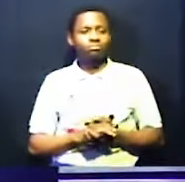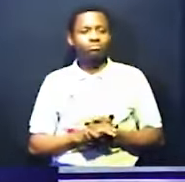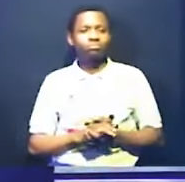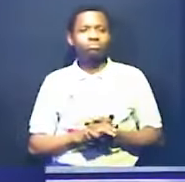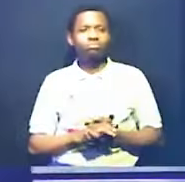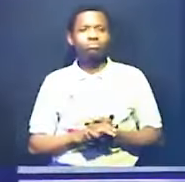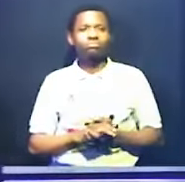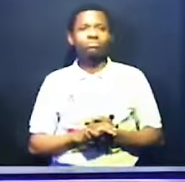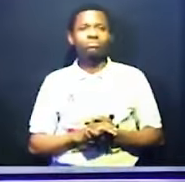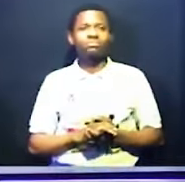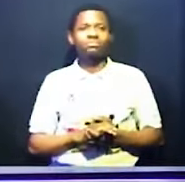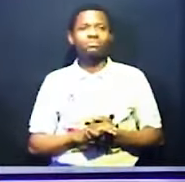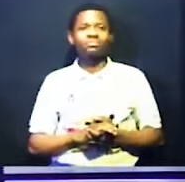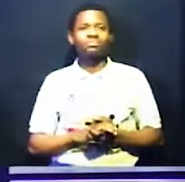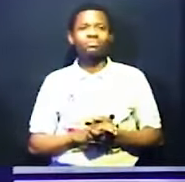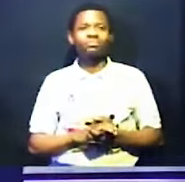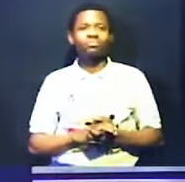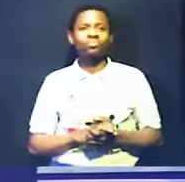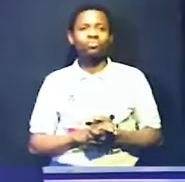unwu.